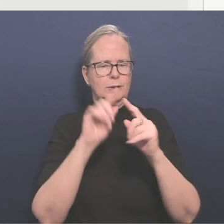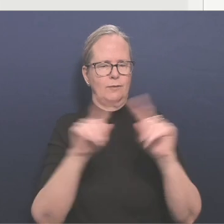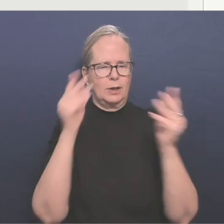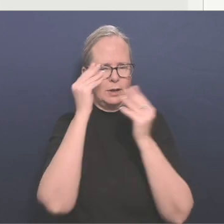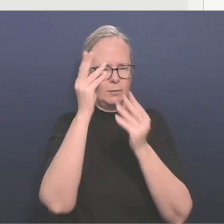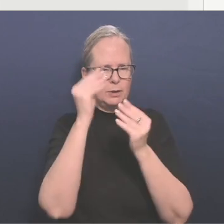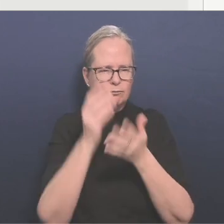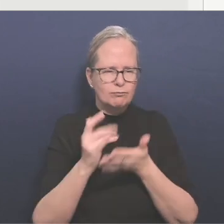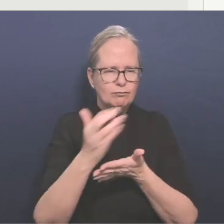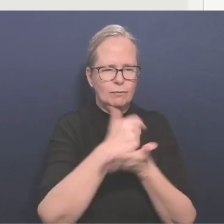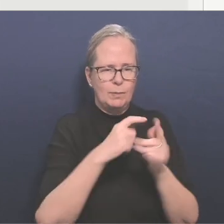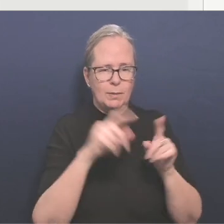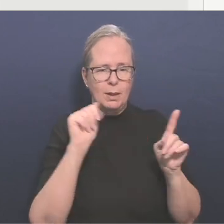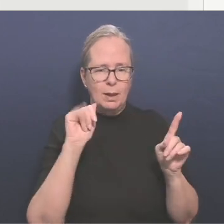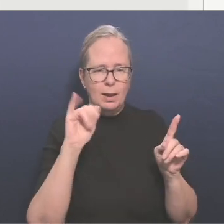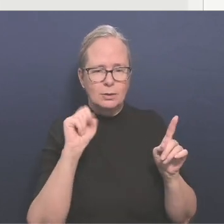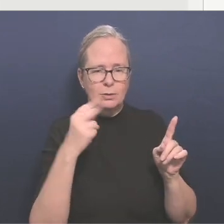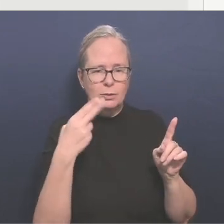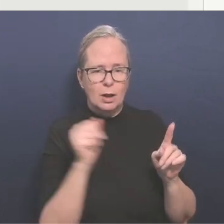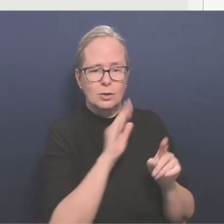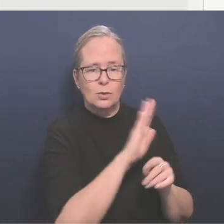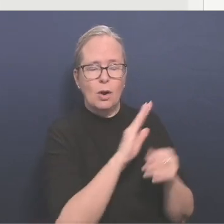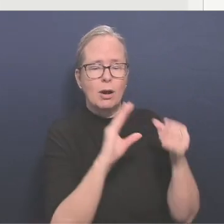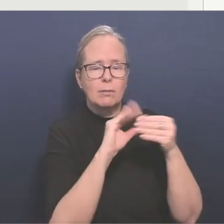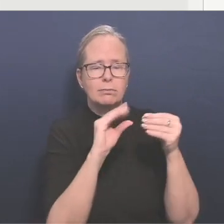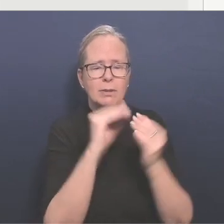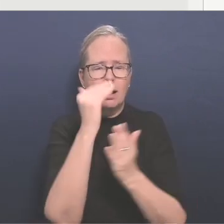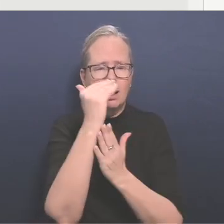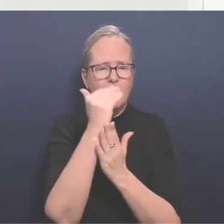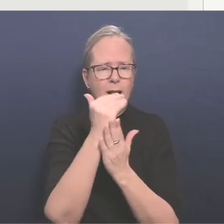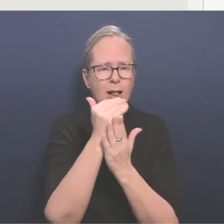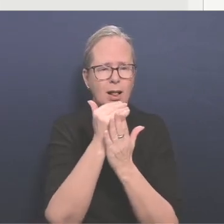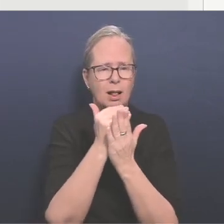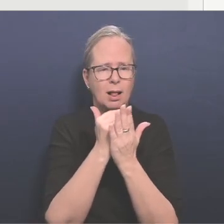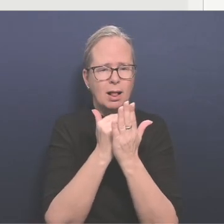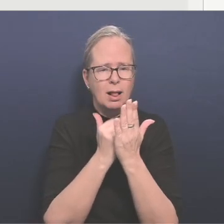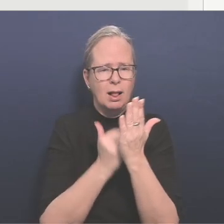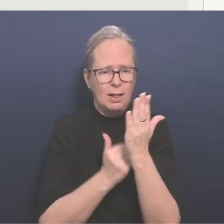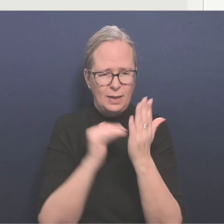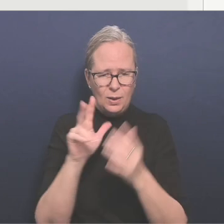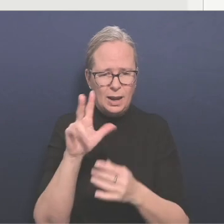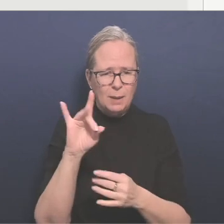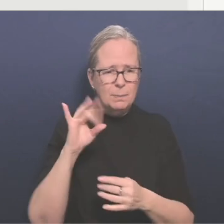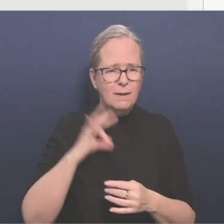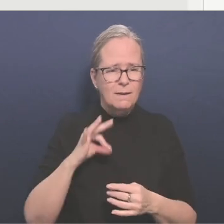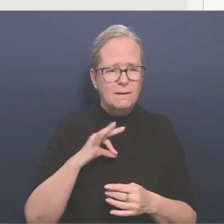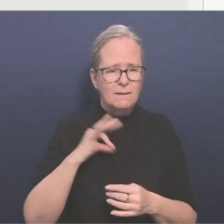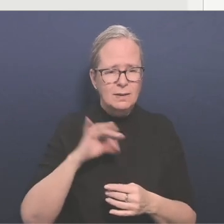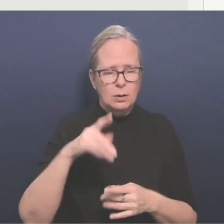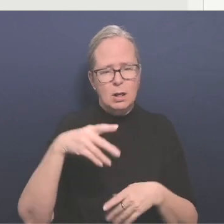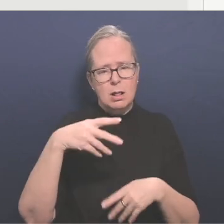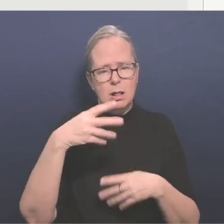see, the assistive device program, it now shows you the high level